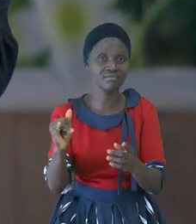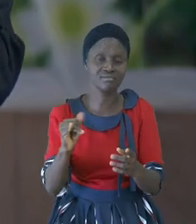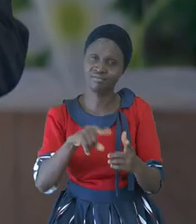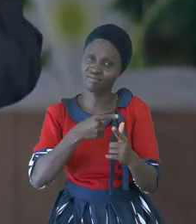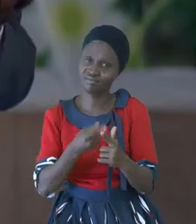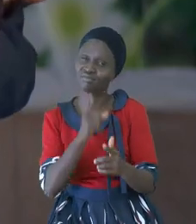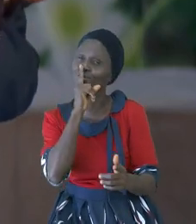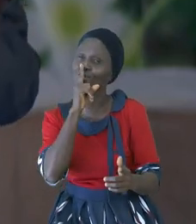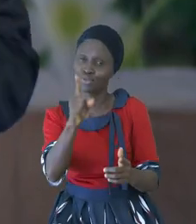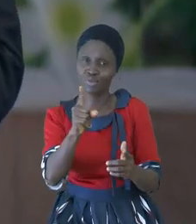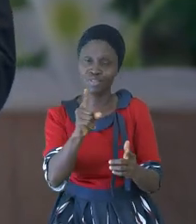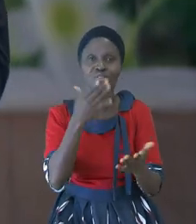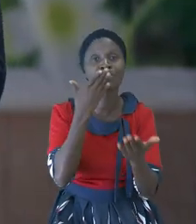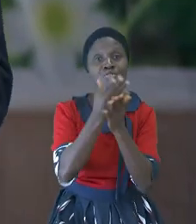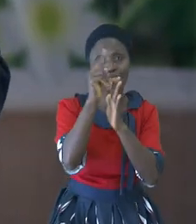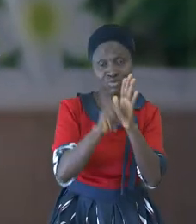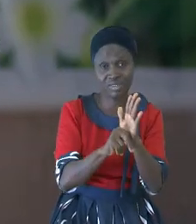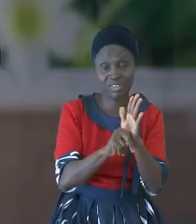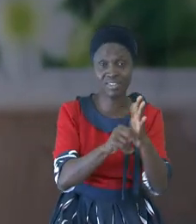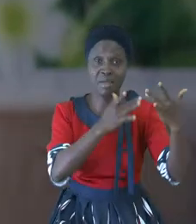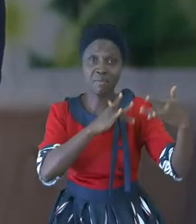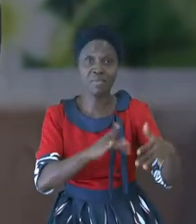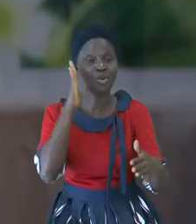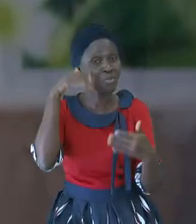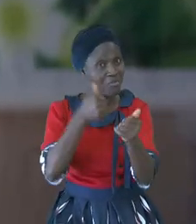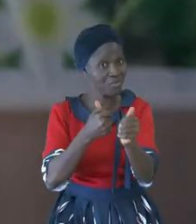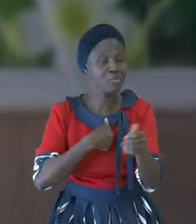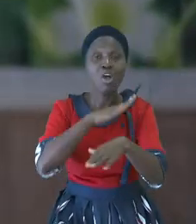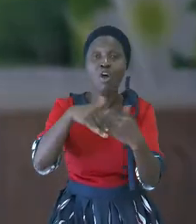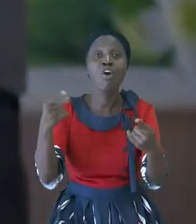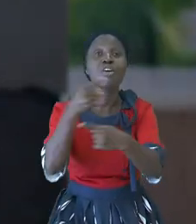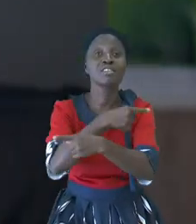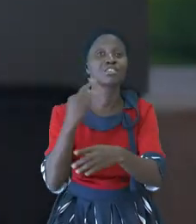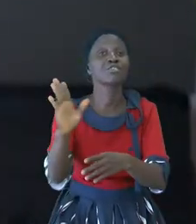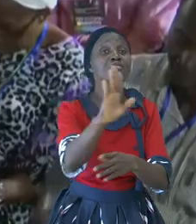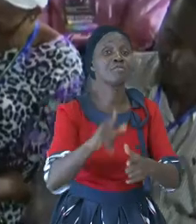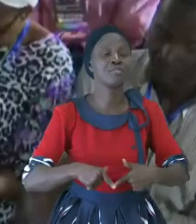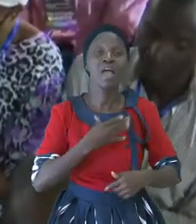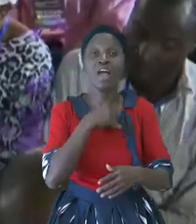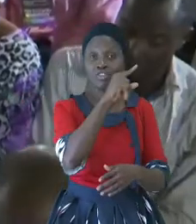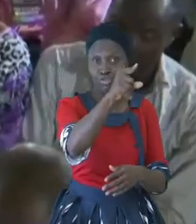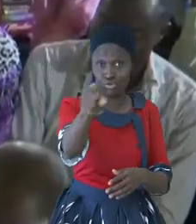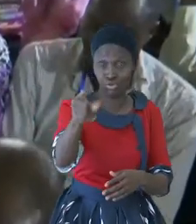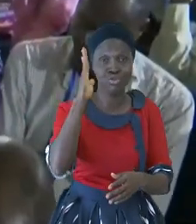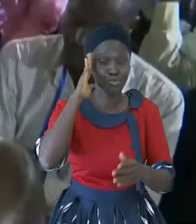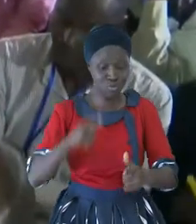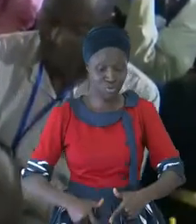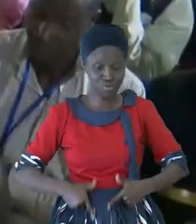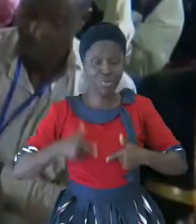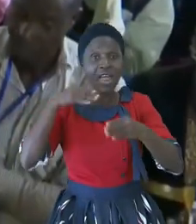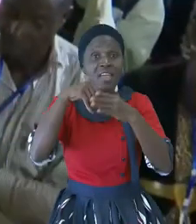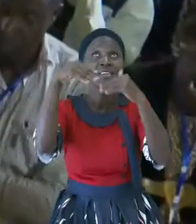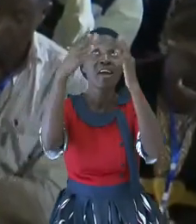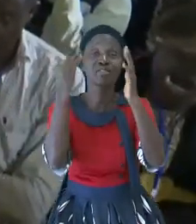you all the days of your life, and you will dwell in the house of the